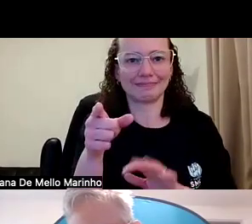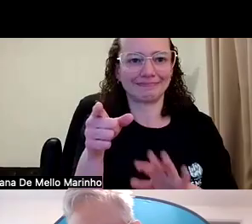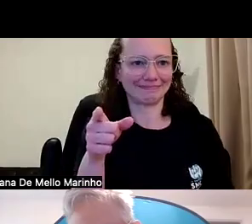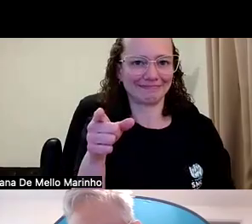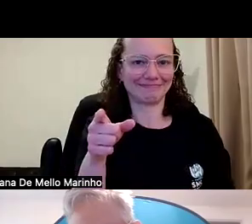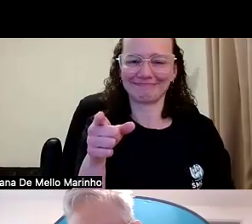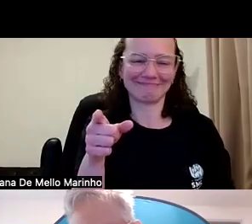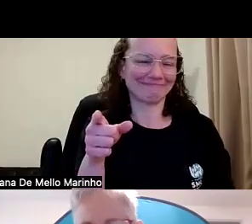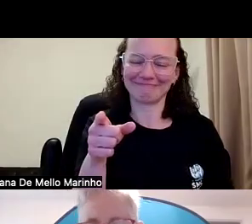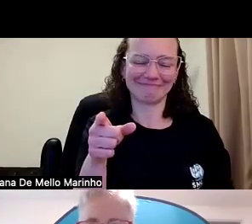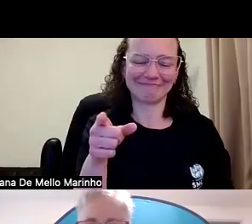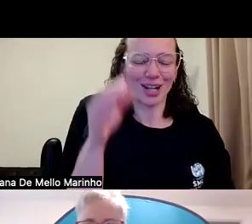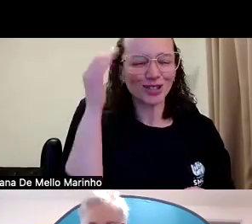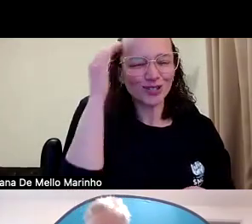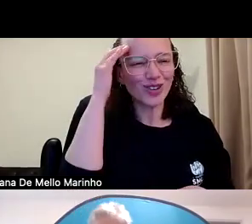they want to talk with you.